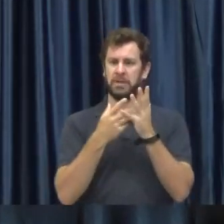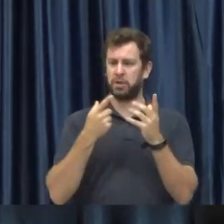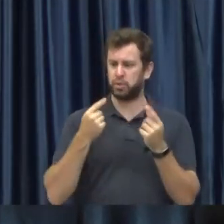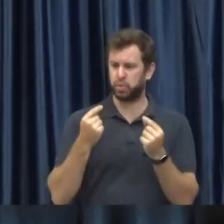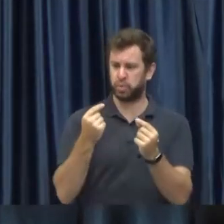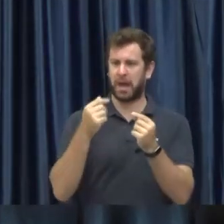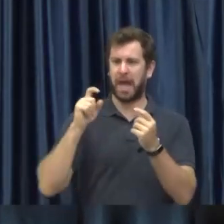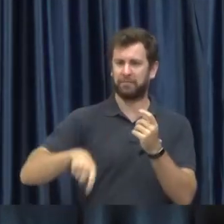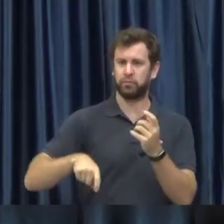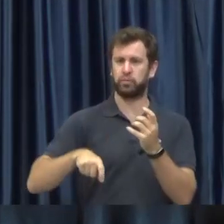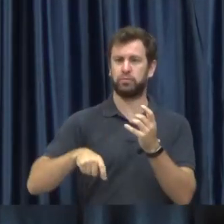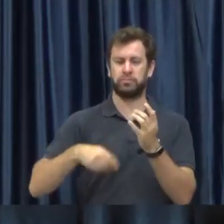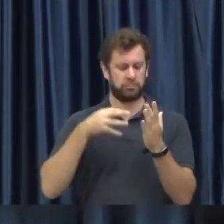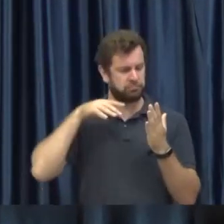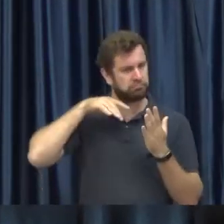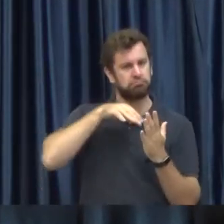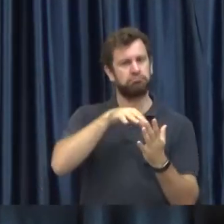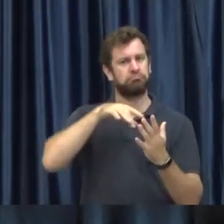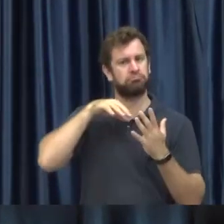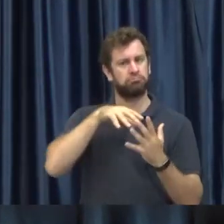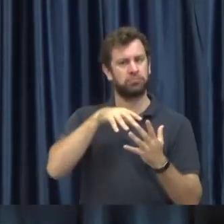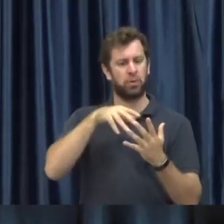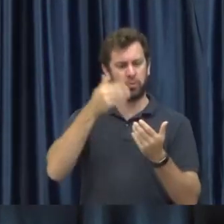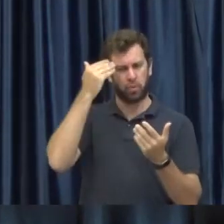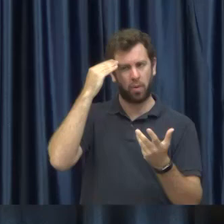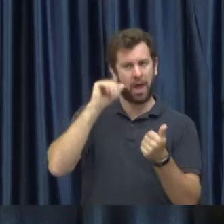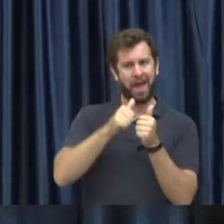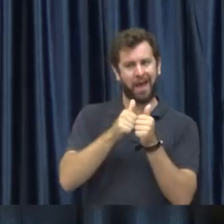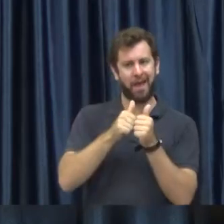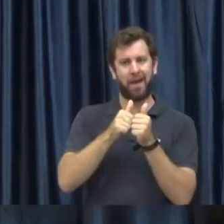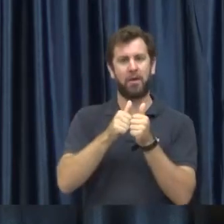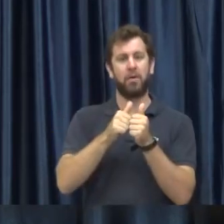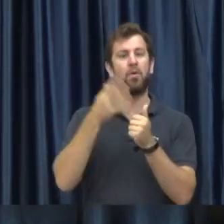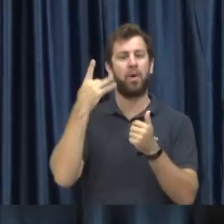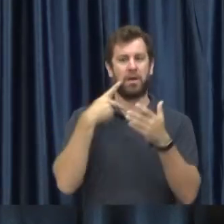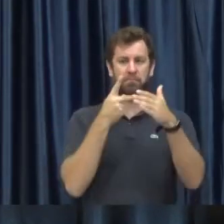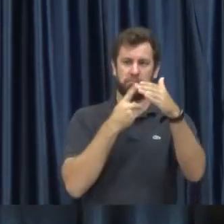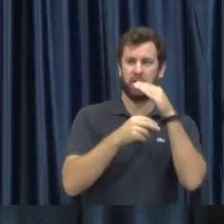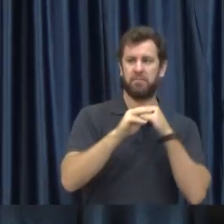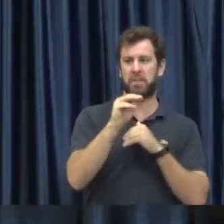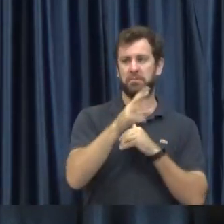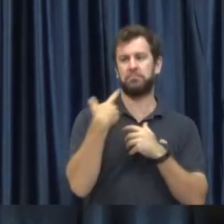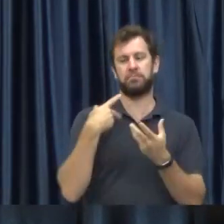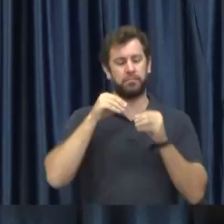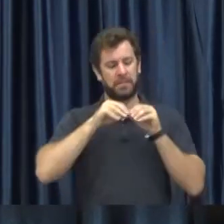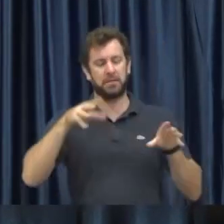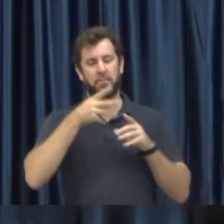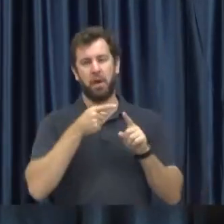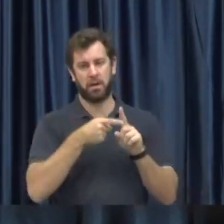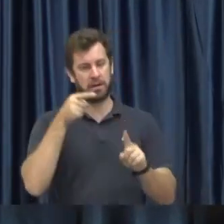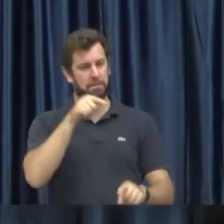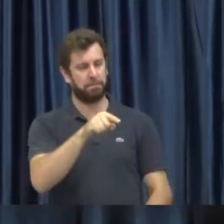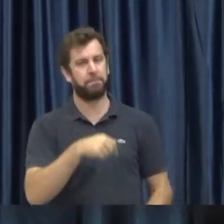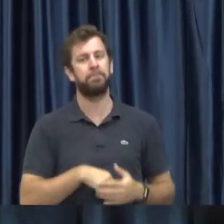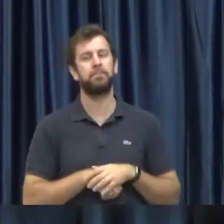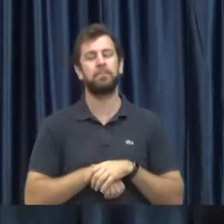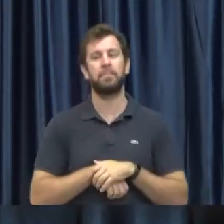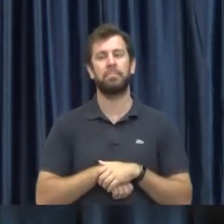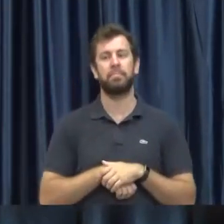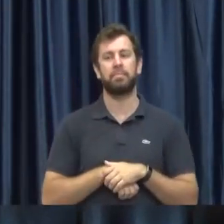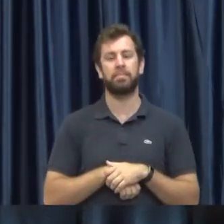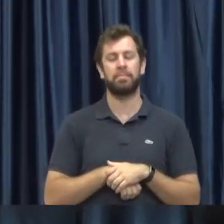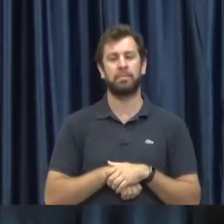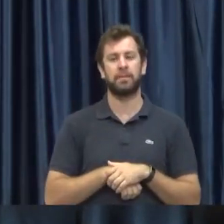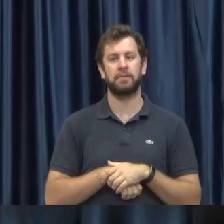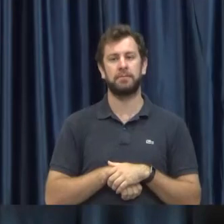it according to the way of Prophet Muhammad, peace and blessings be upon him. But what is crucial for us